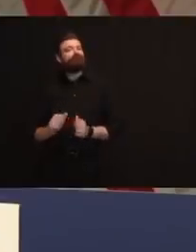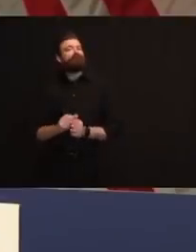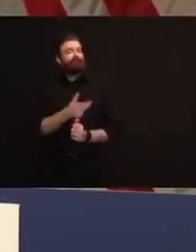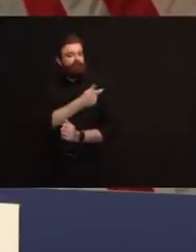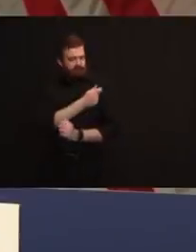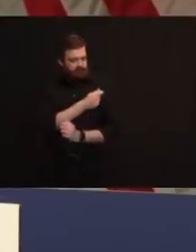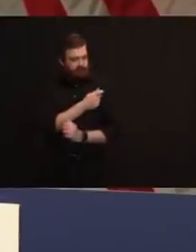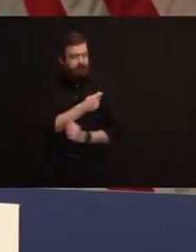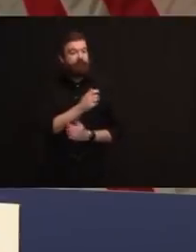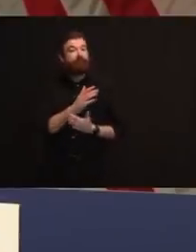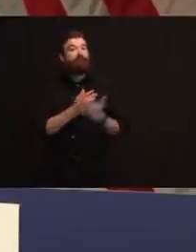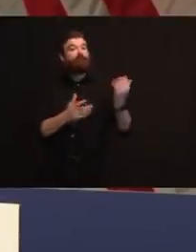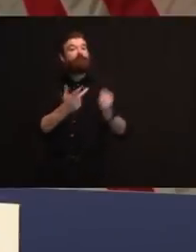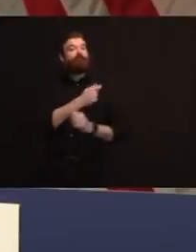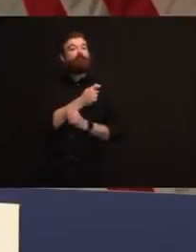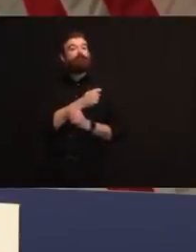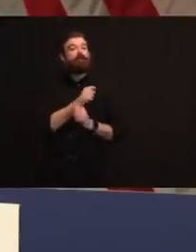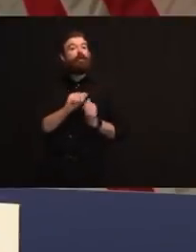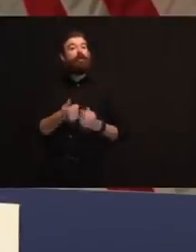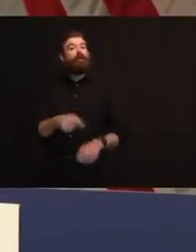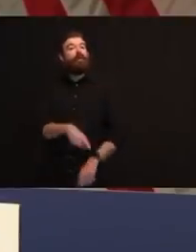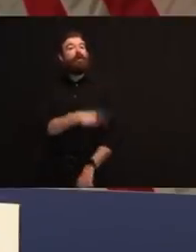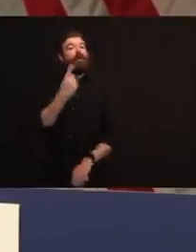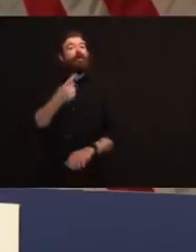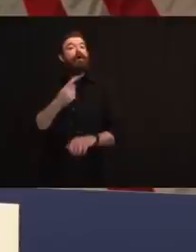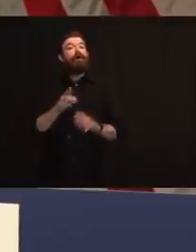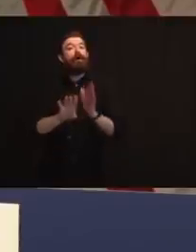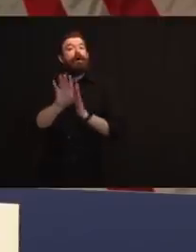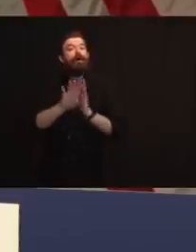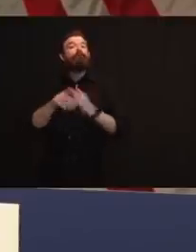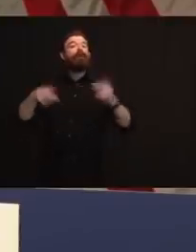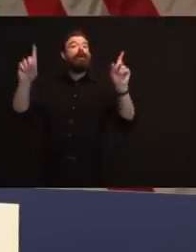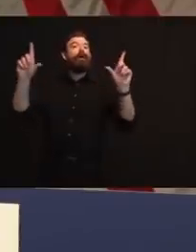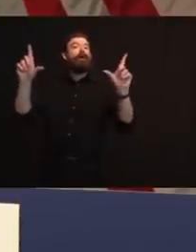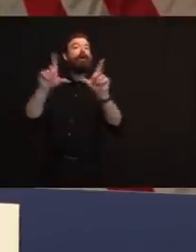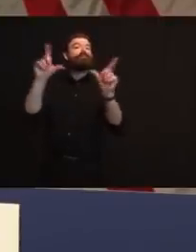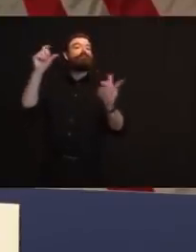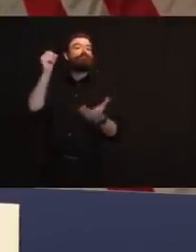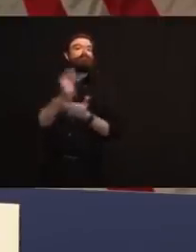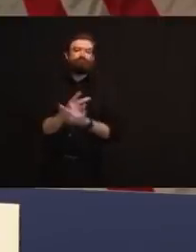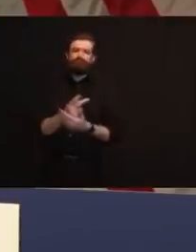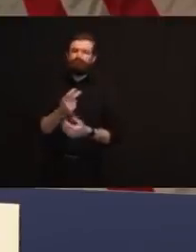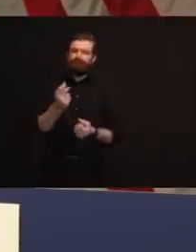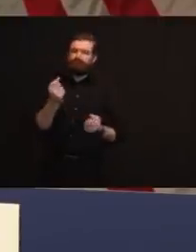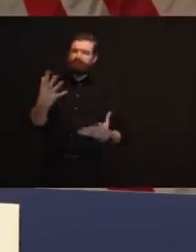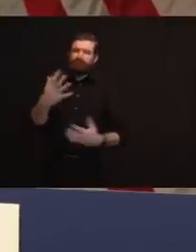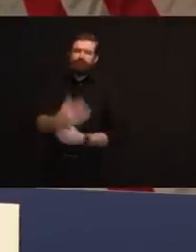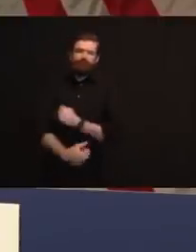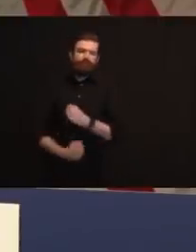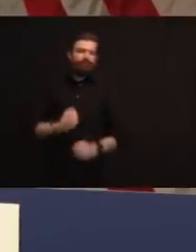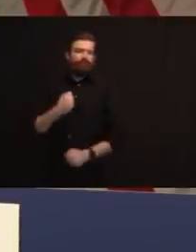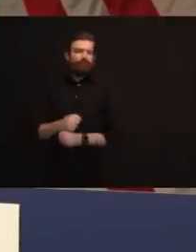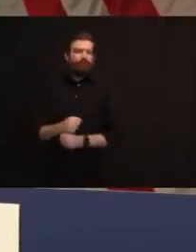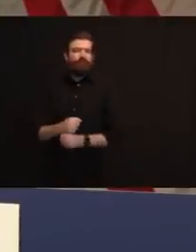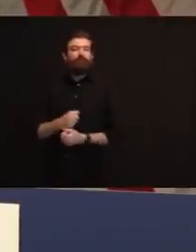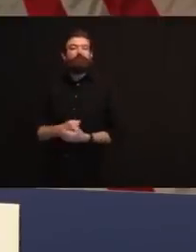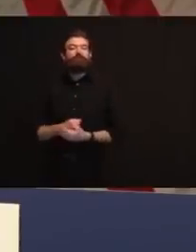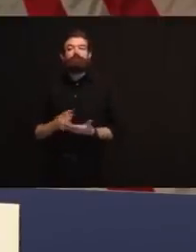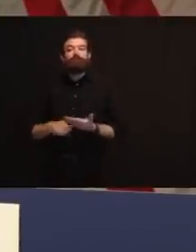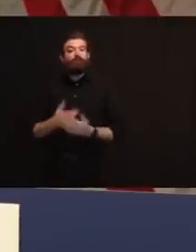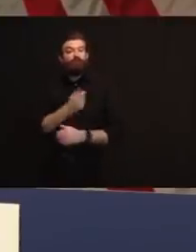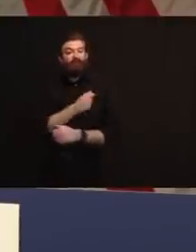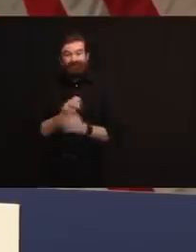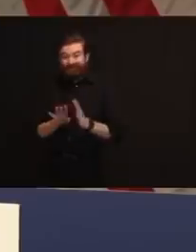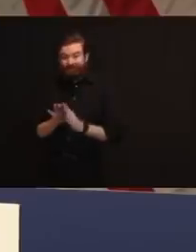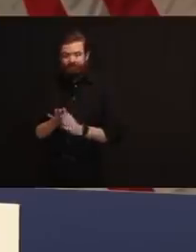to go from not having any disease in this country in January to having 2 available vaccines before the year is out